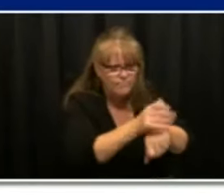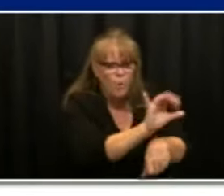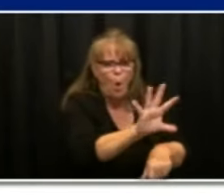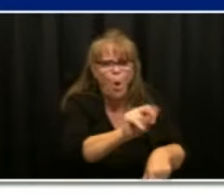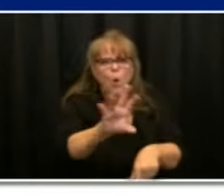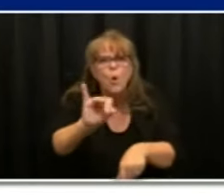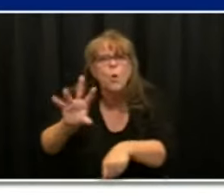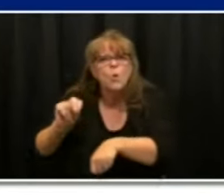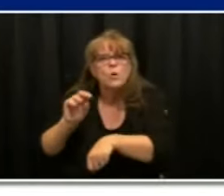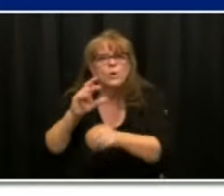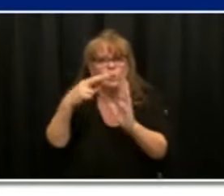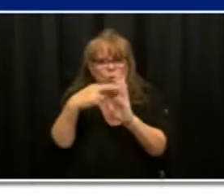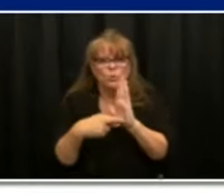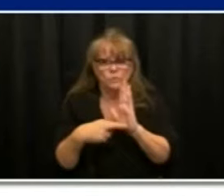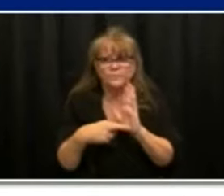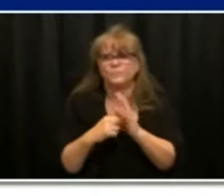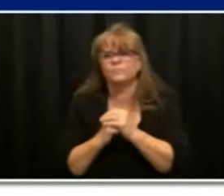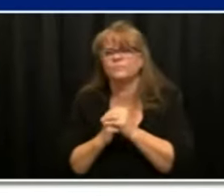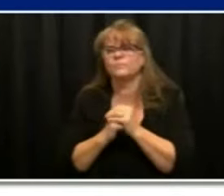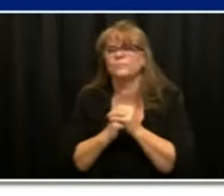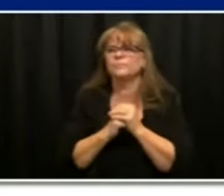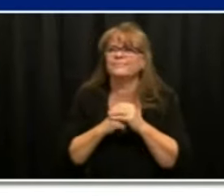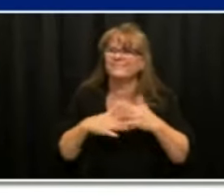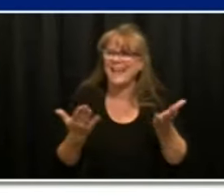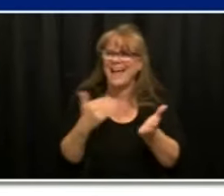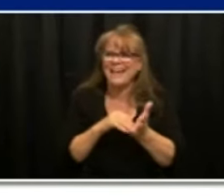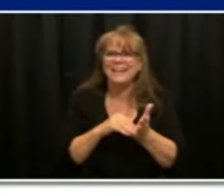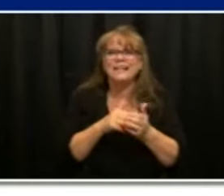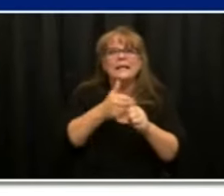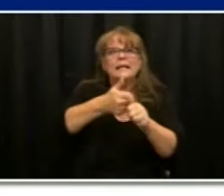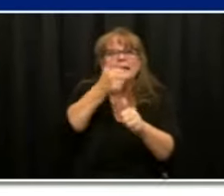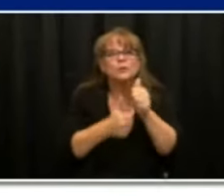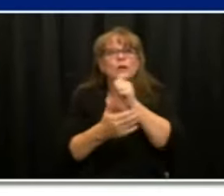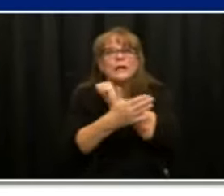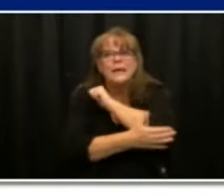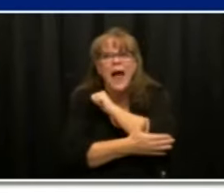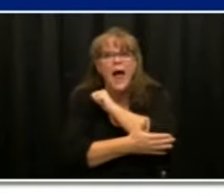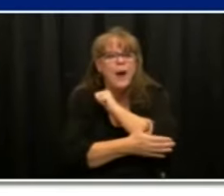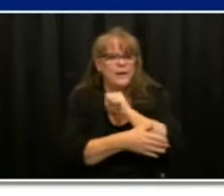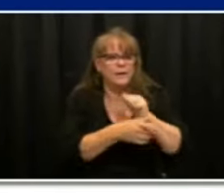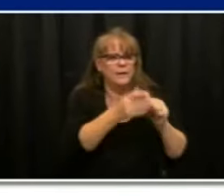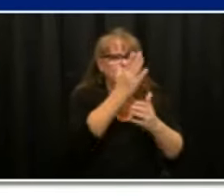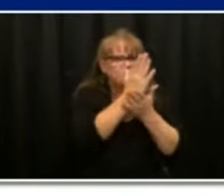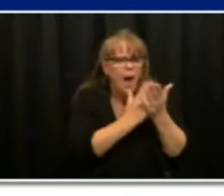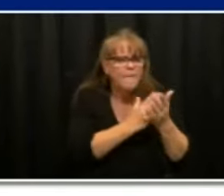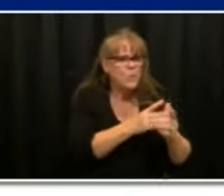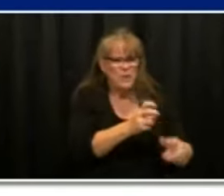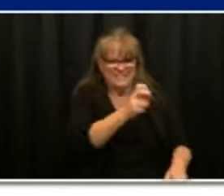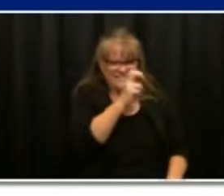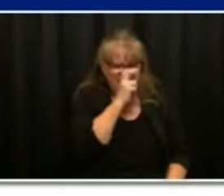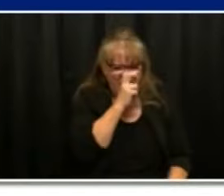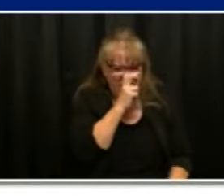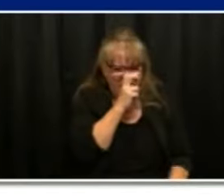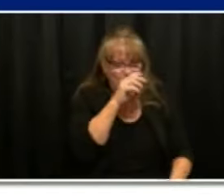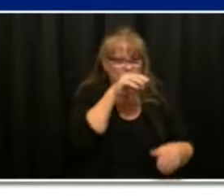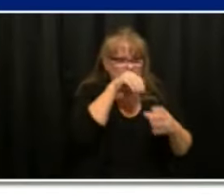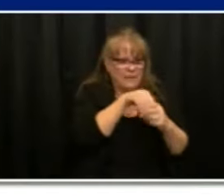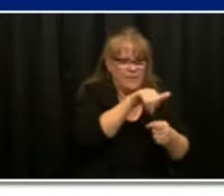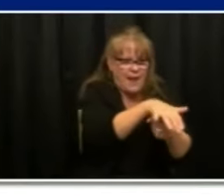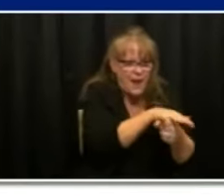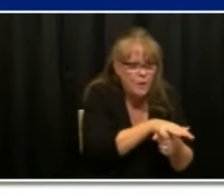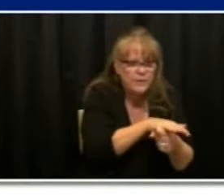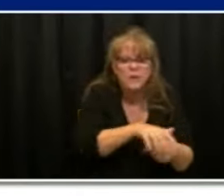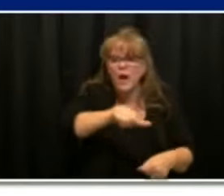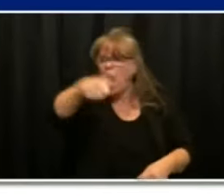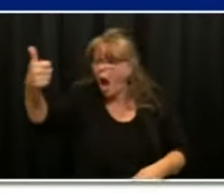level. This only occurs after extensive state and local consultation. But at any point, if a county is able to